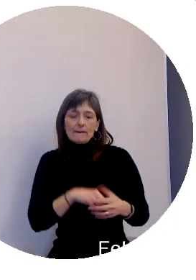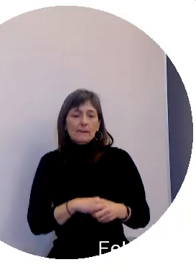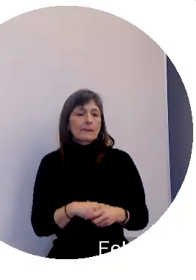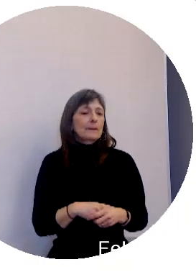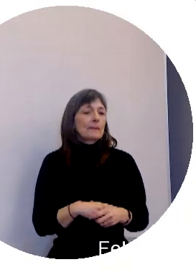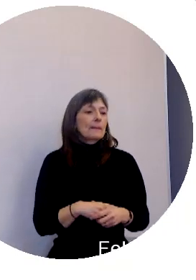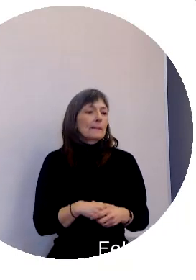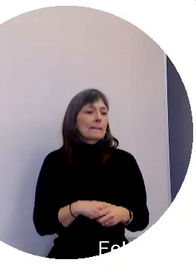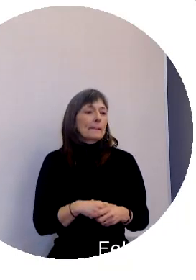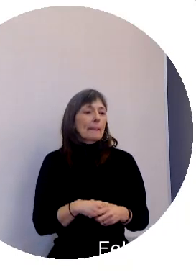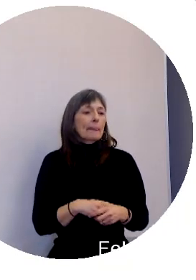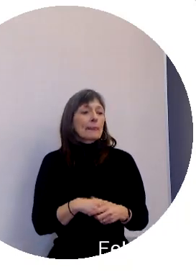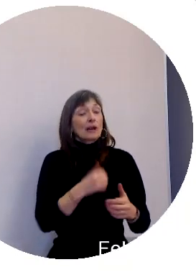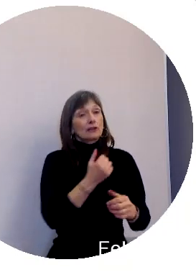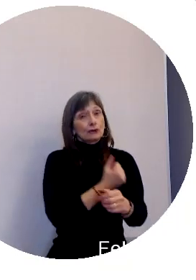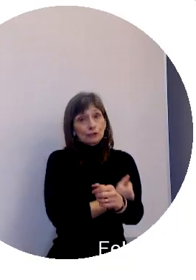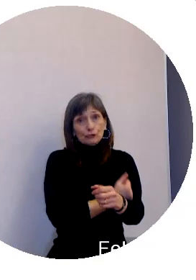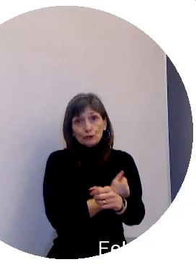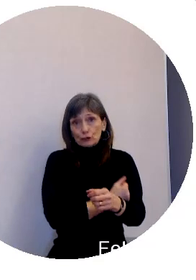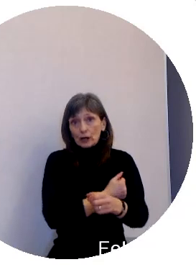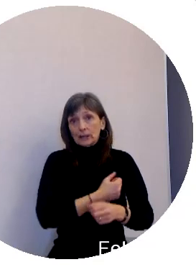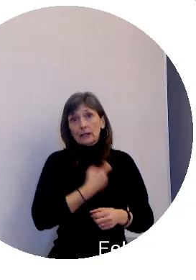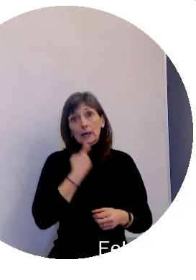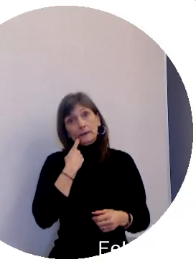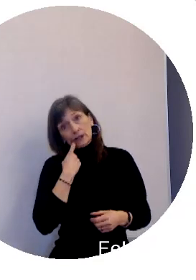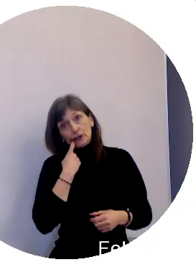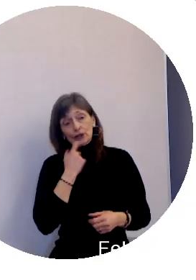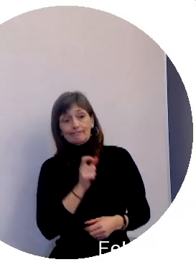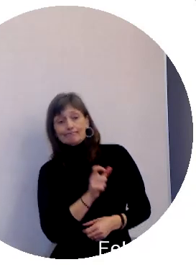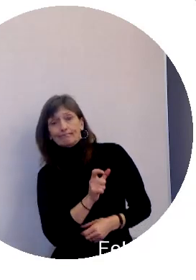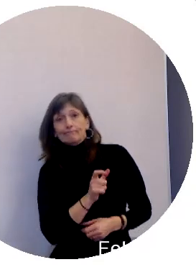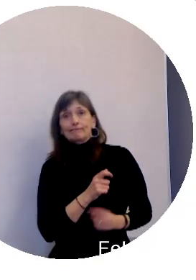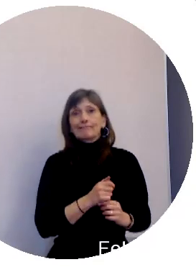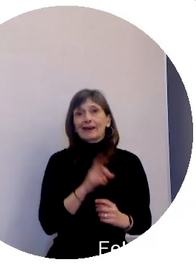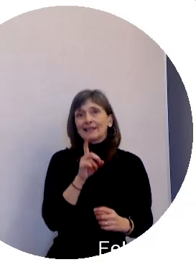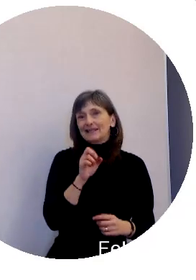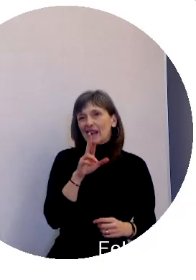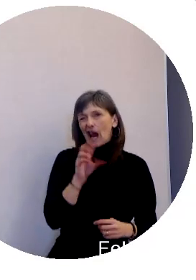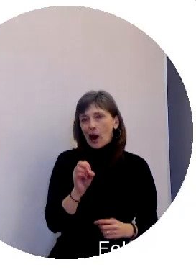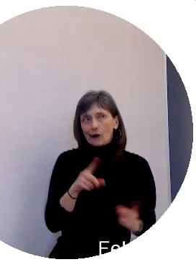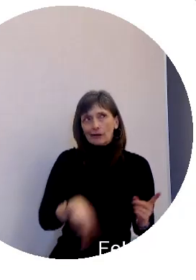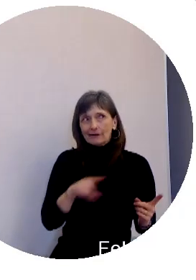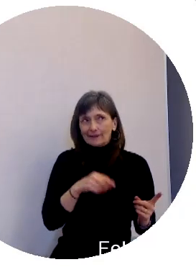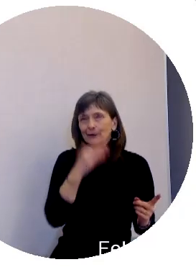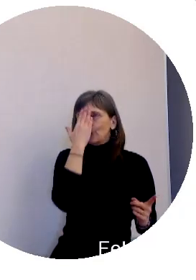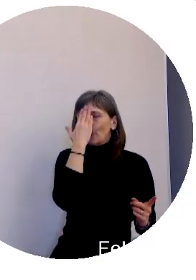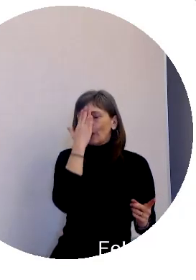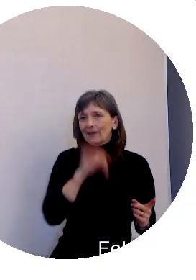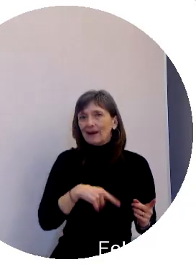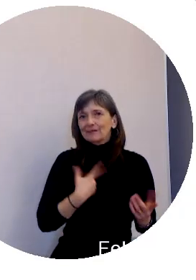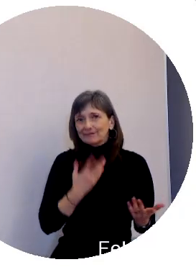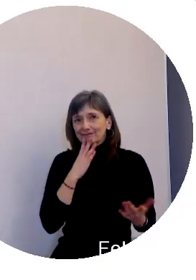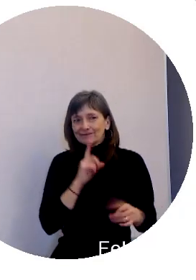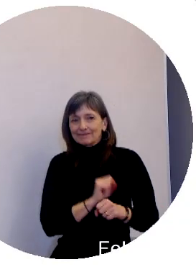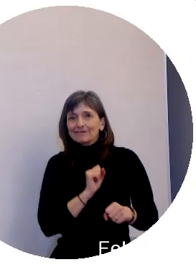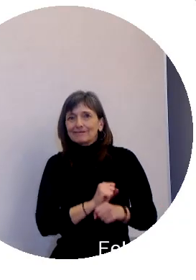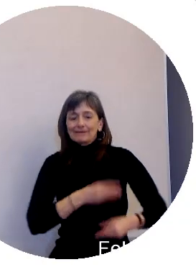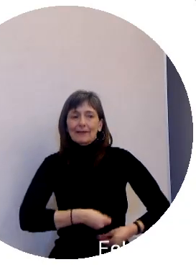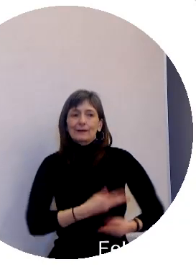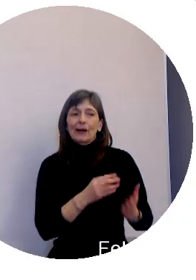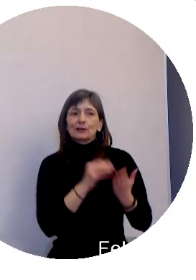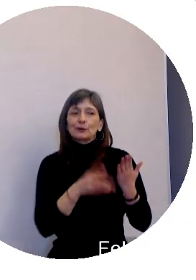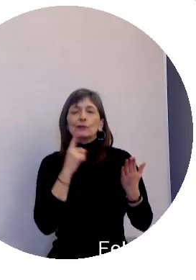of the program. Drug Abuse Resistance Program, DARE. I'm sure lots of you have heard about DARE programming. It provides students